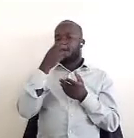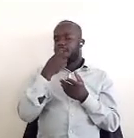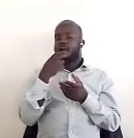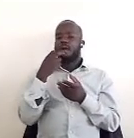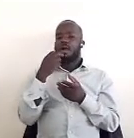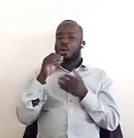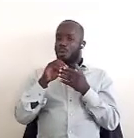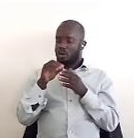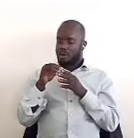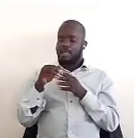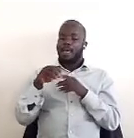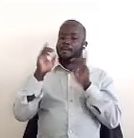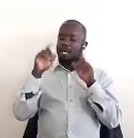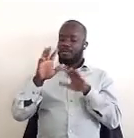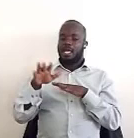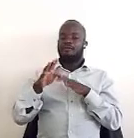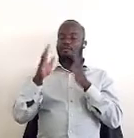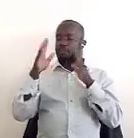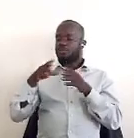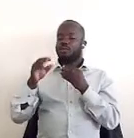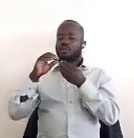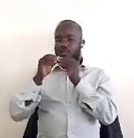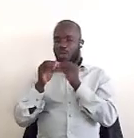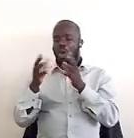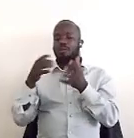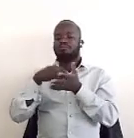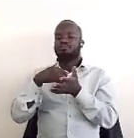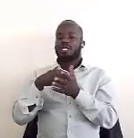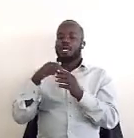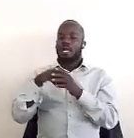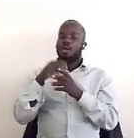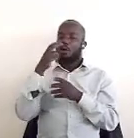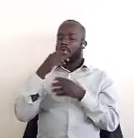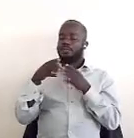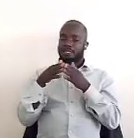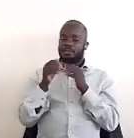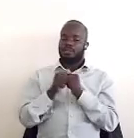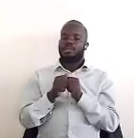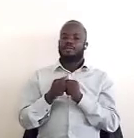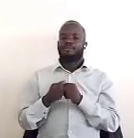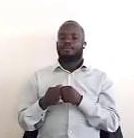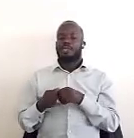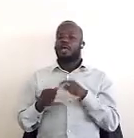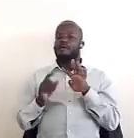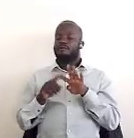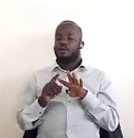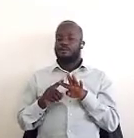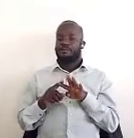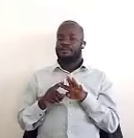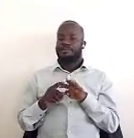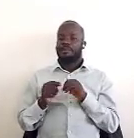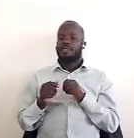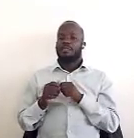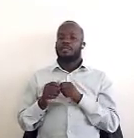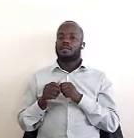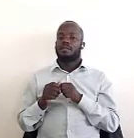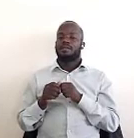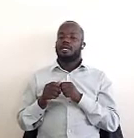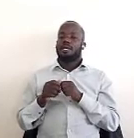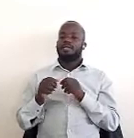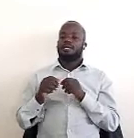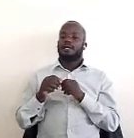mouth sore or wound in the mouth, be careful of who you kiss or engage in oral sex with. 4.